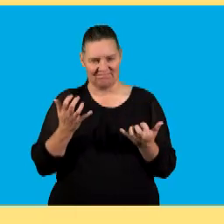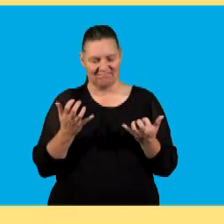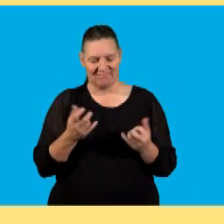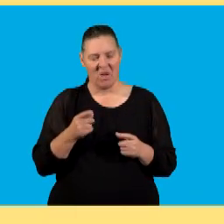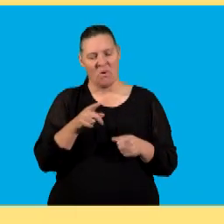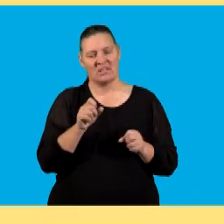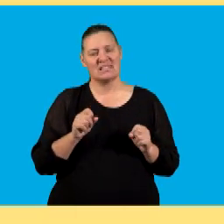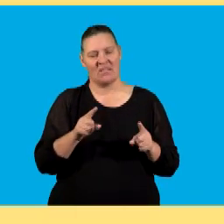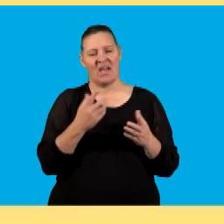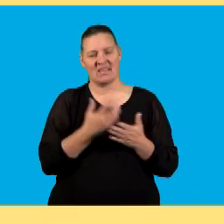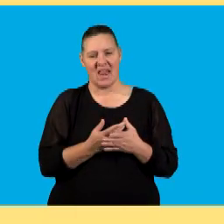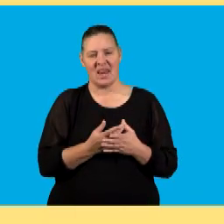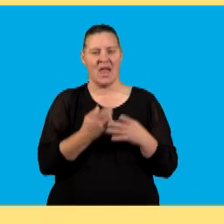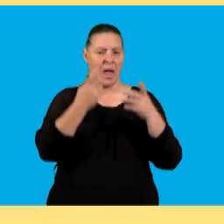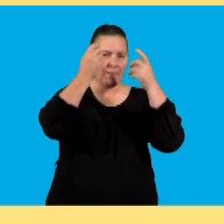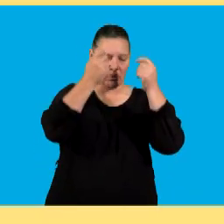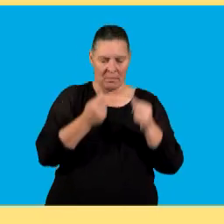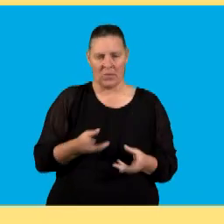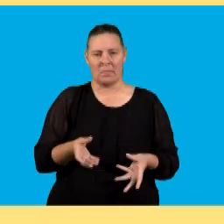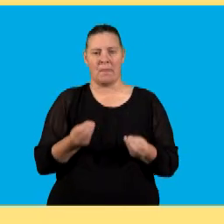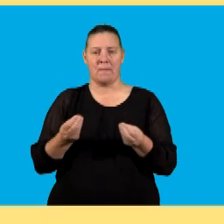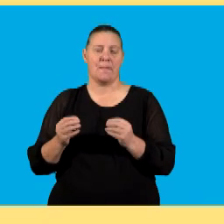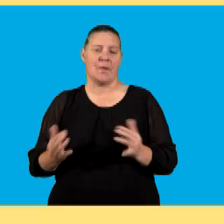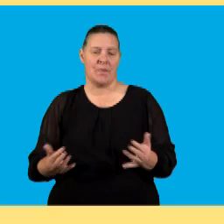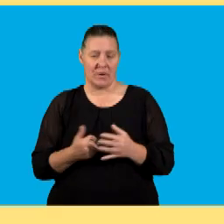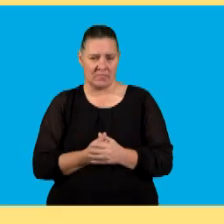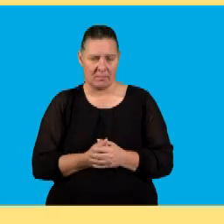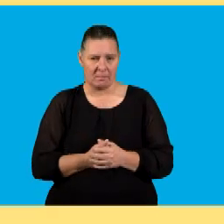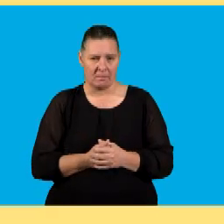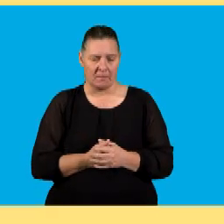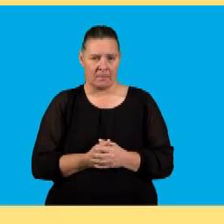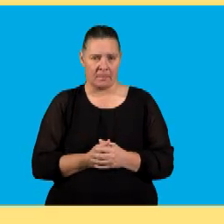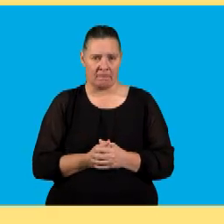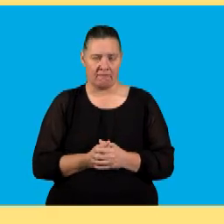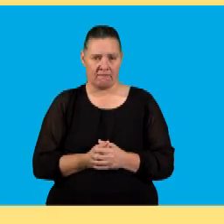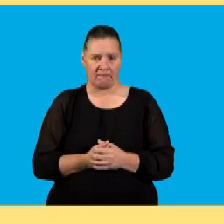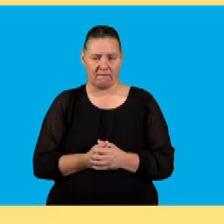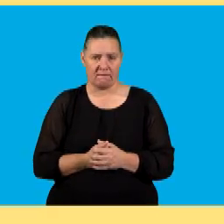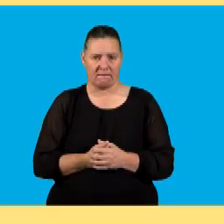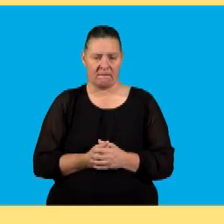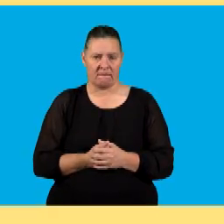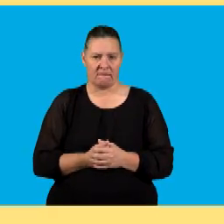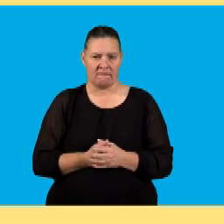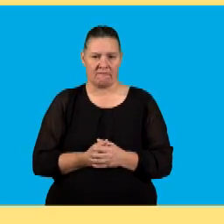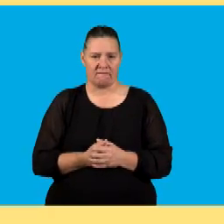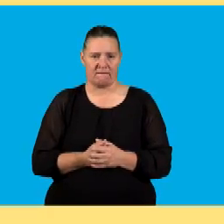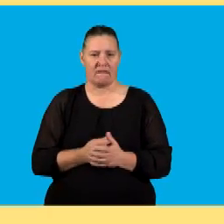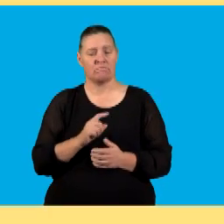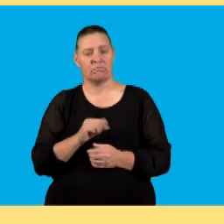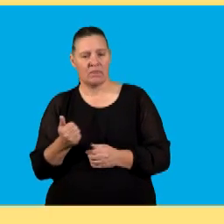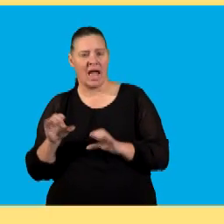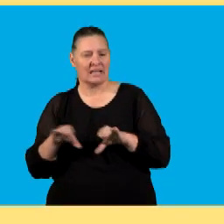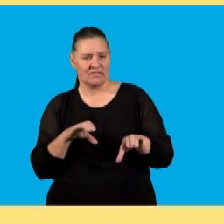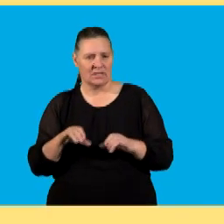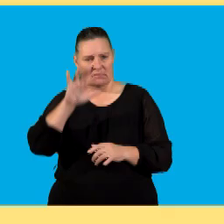calculate, and then you can get those two amounts over there. I'm going to quickly show you the rest of